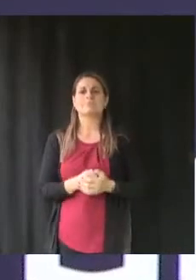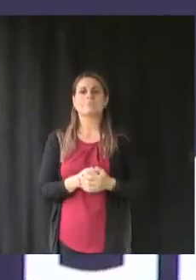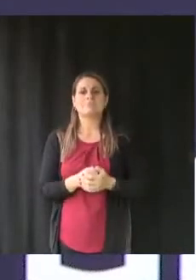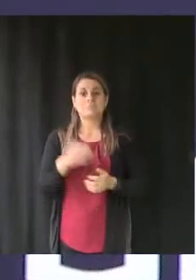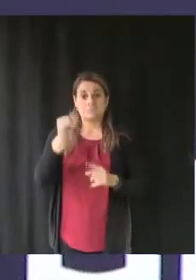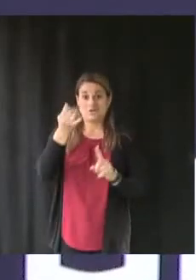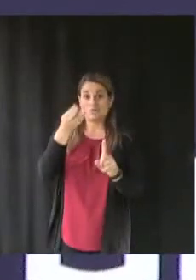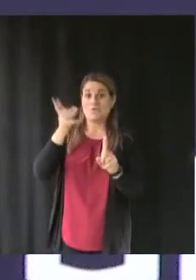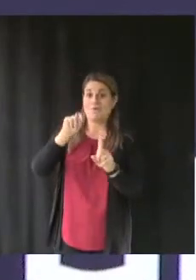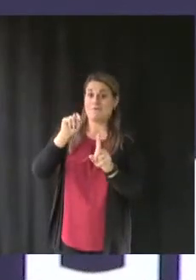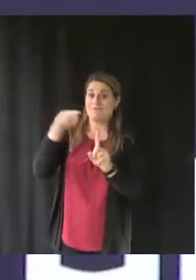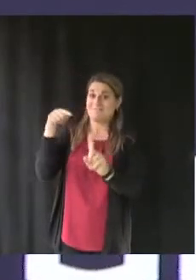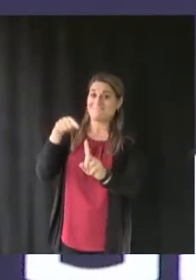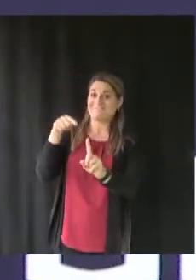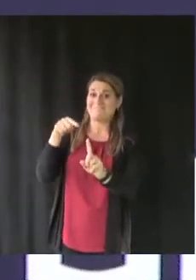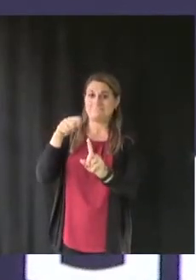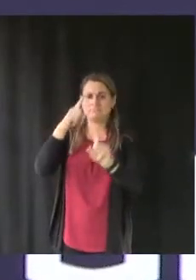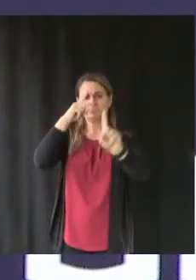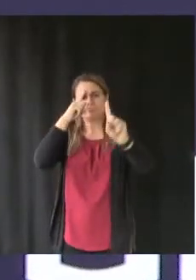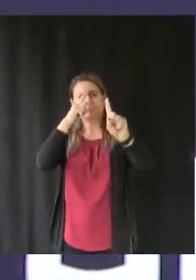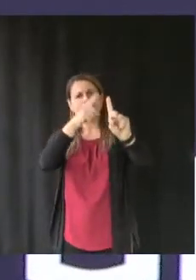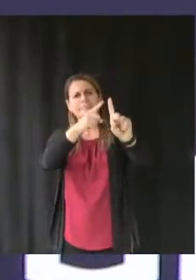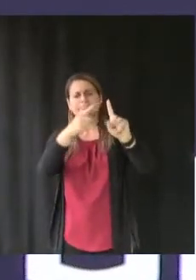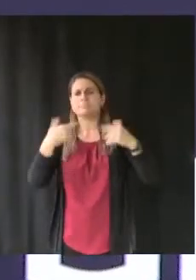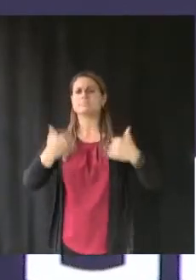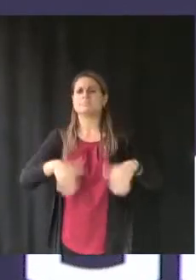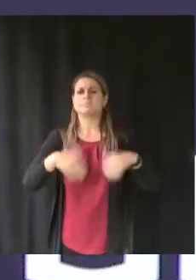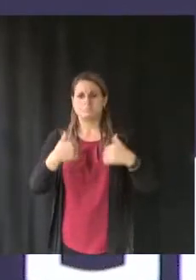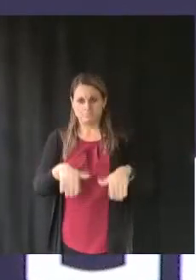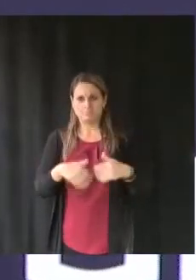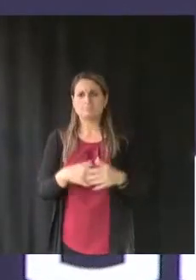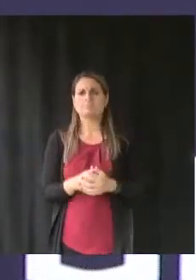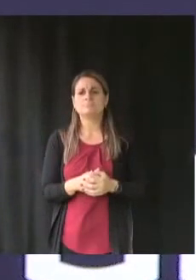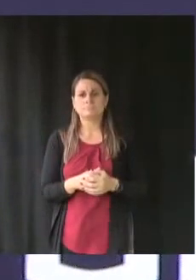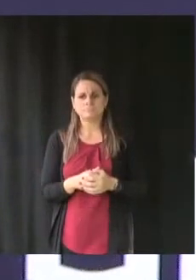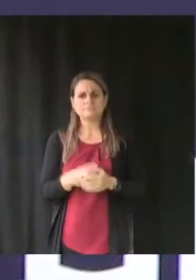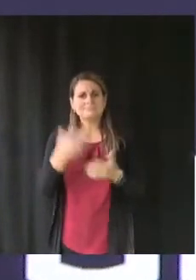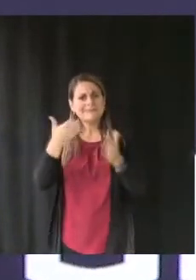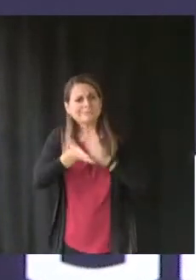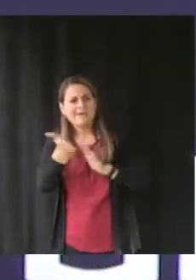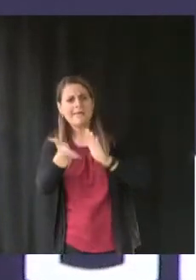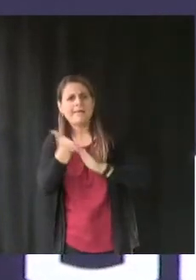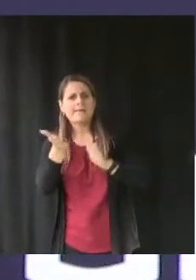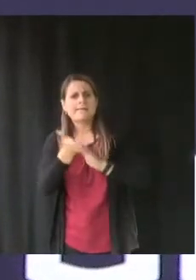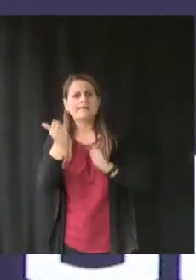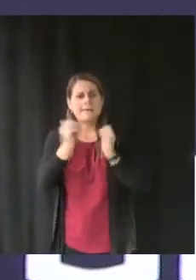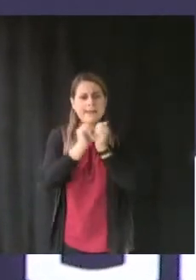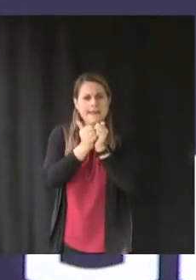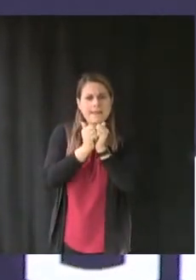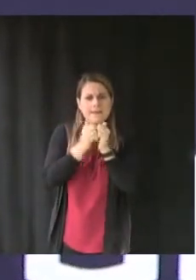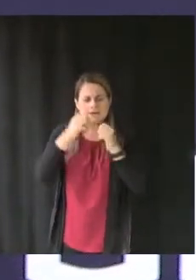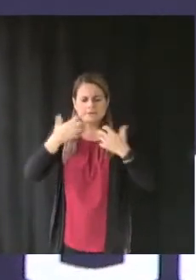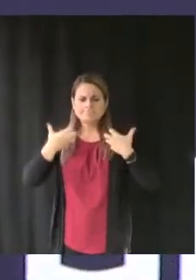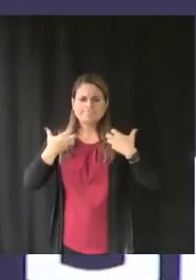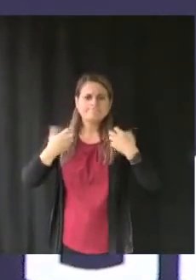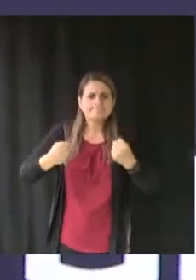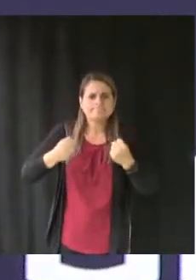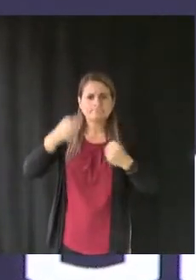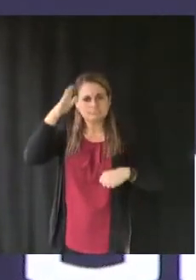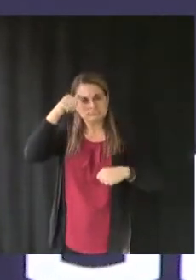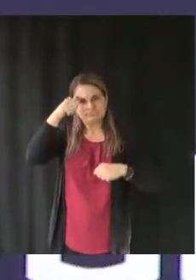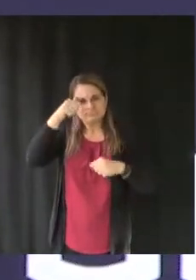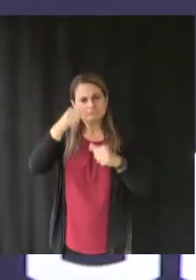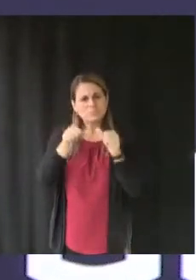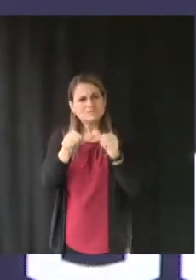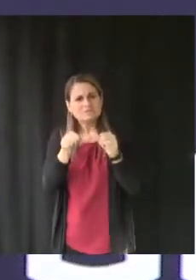ambitious goal: to cultivate and harness the boundless intellectual strength and determination of our students,